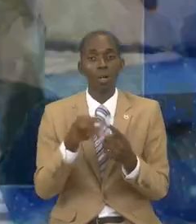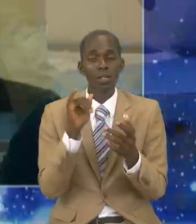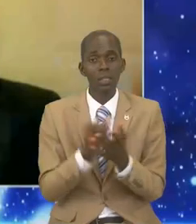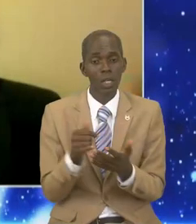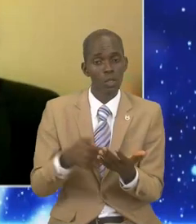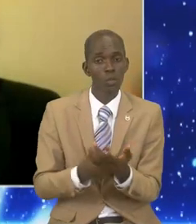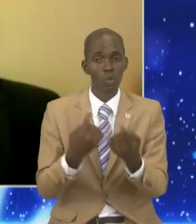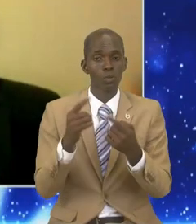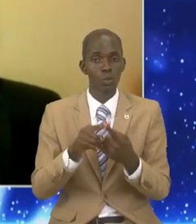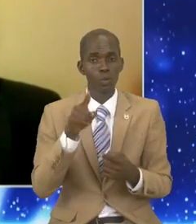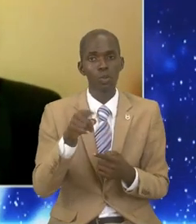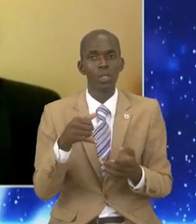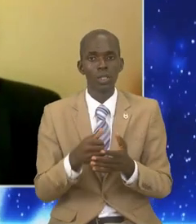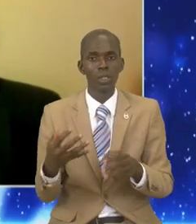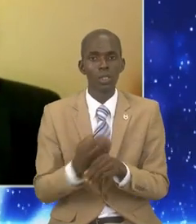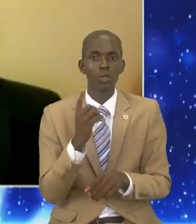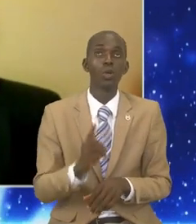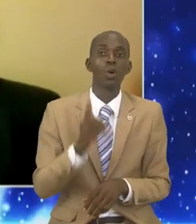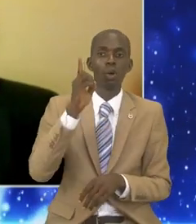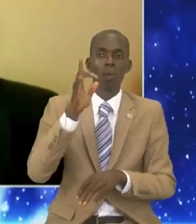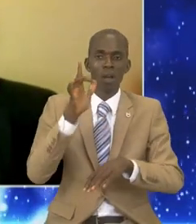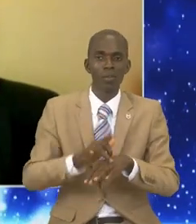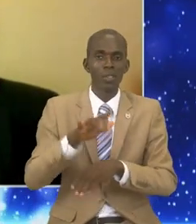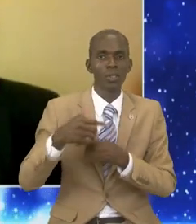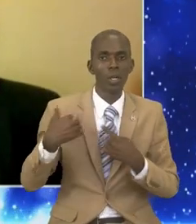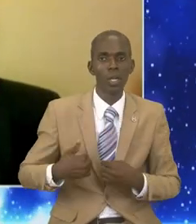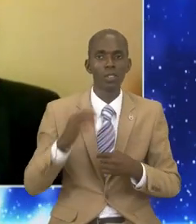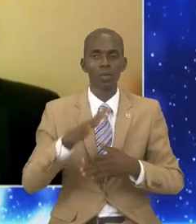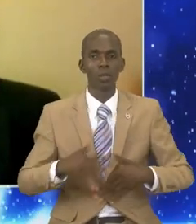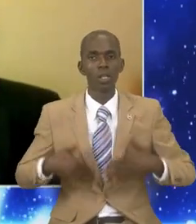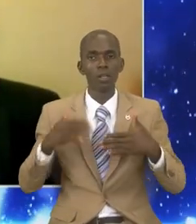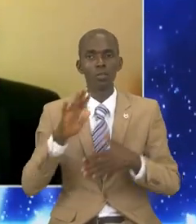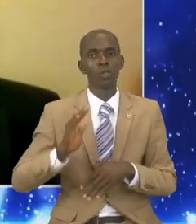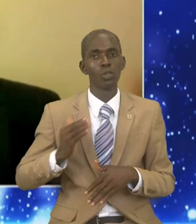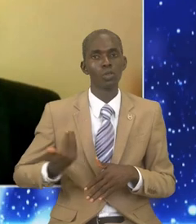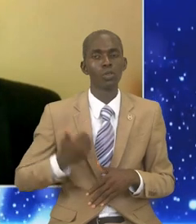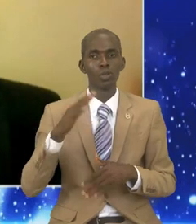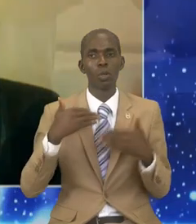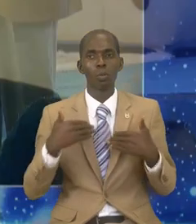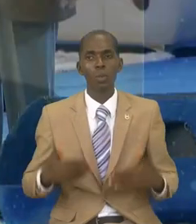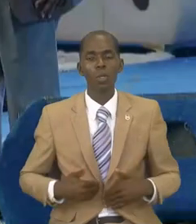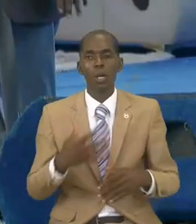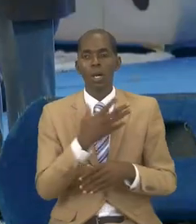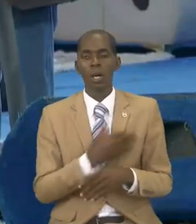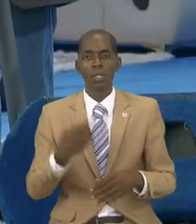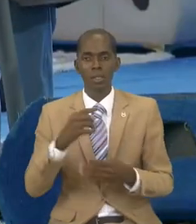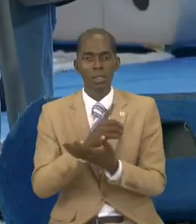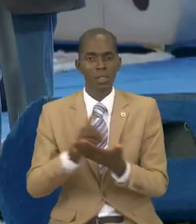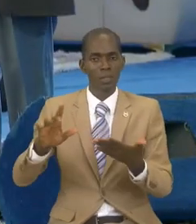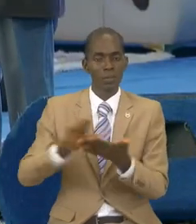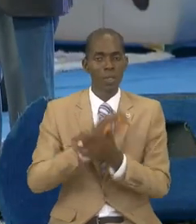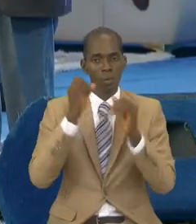it lifts you up. It affects your heart, your life, your soul, your body, and the supernatural will